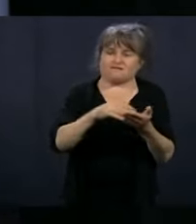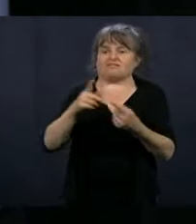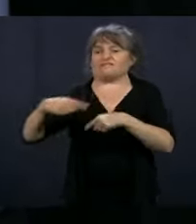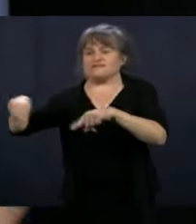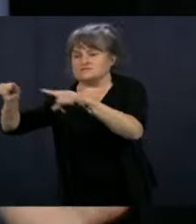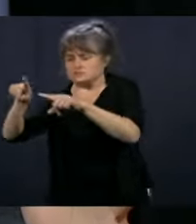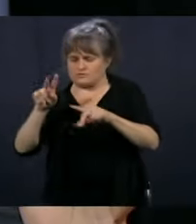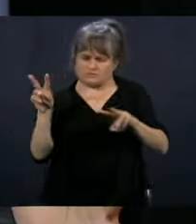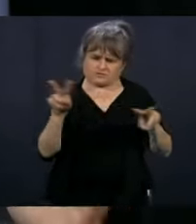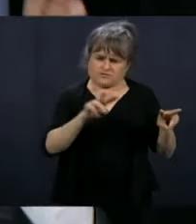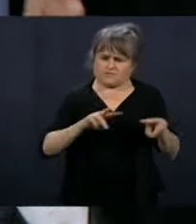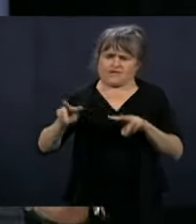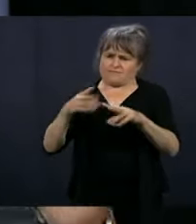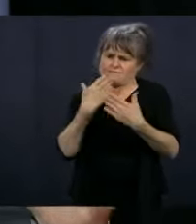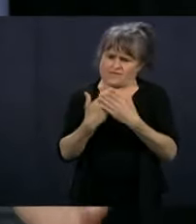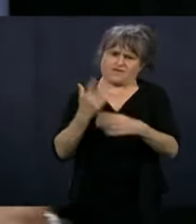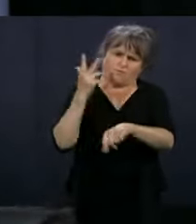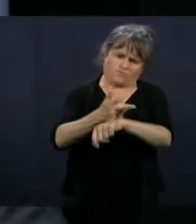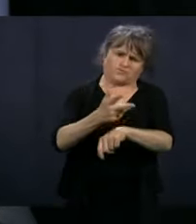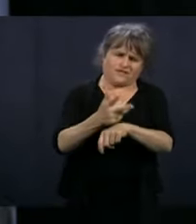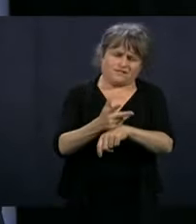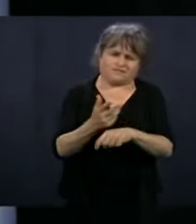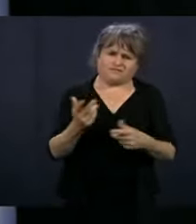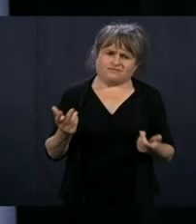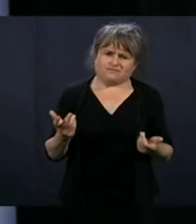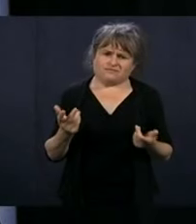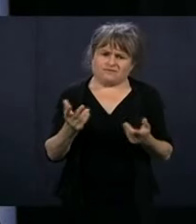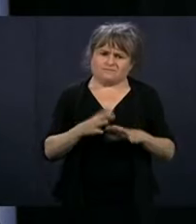ones, the regional ones? So,